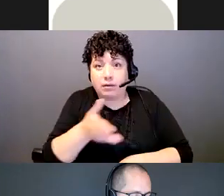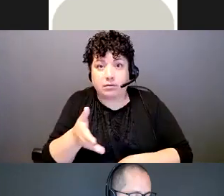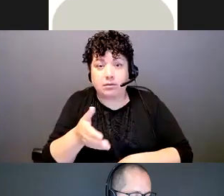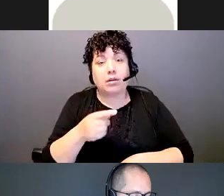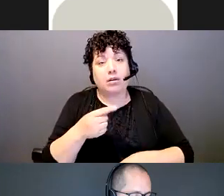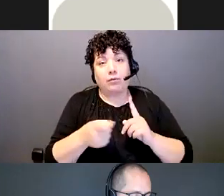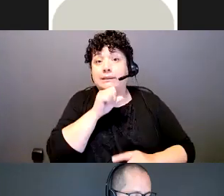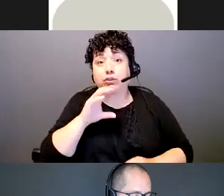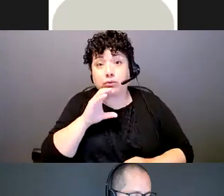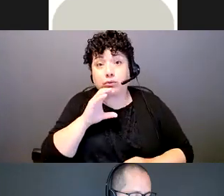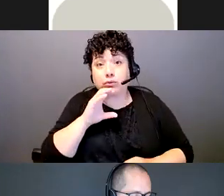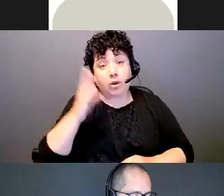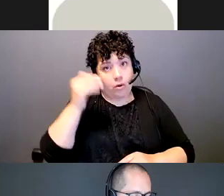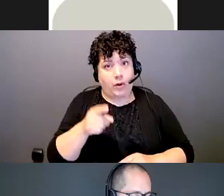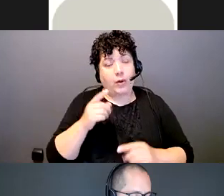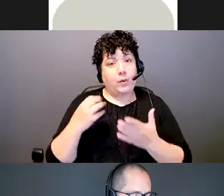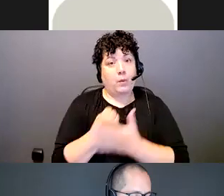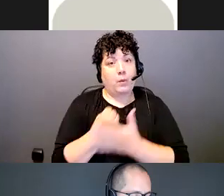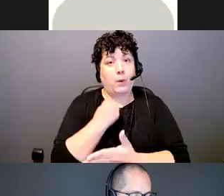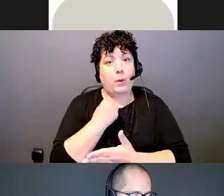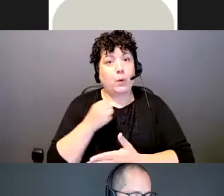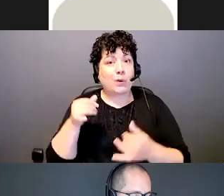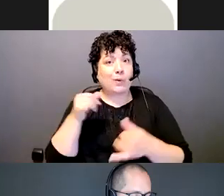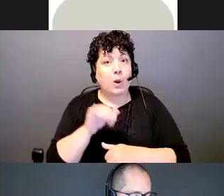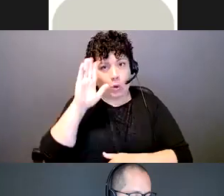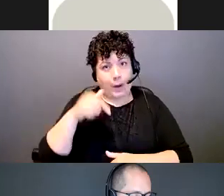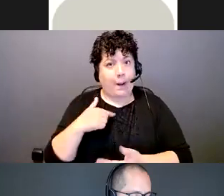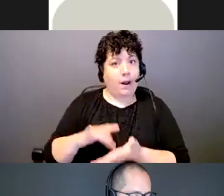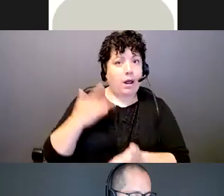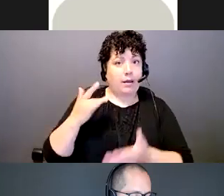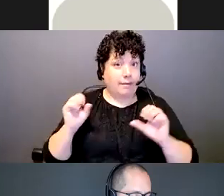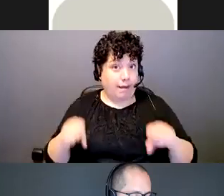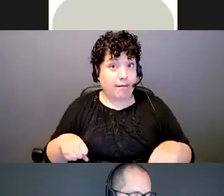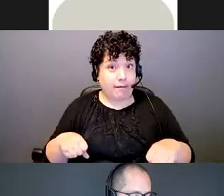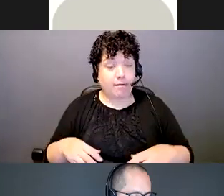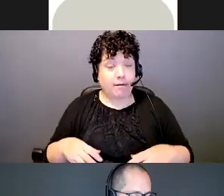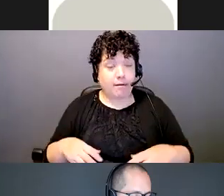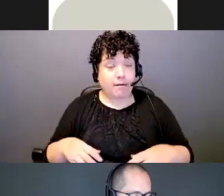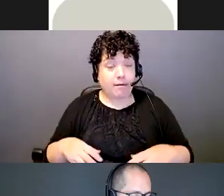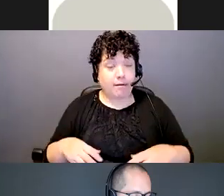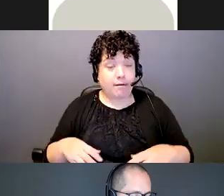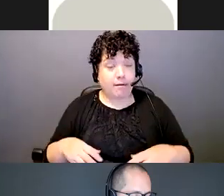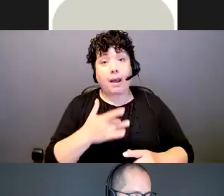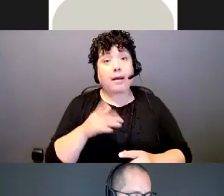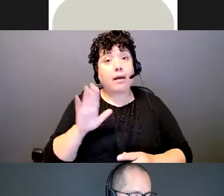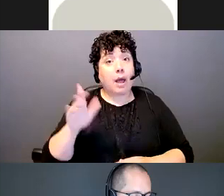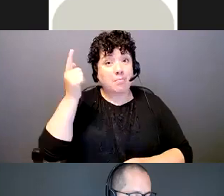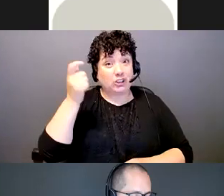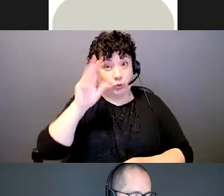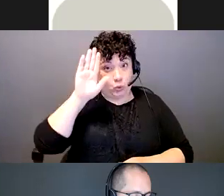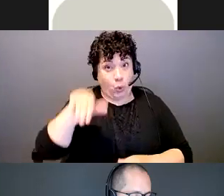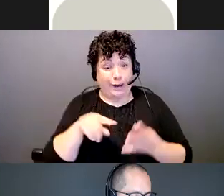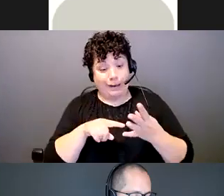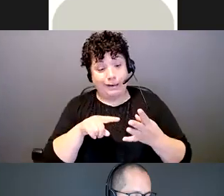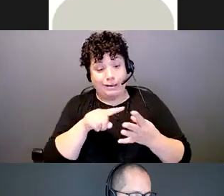because they know they're intoxicated. The other is friends that show up when the pet check arrives, that at the beginning of